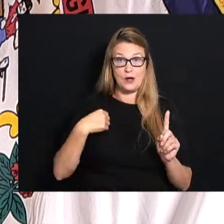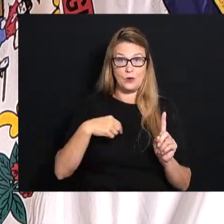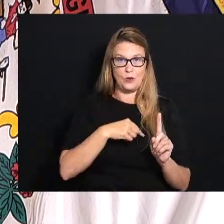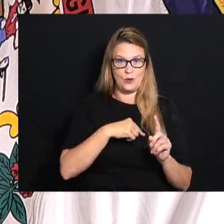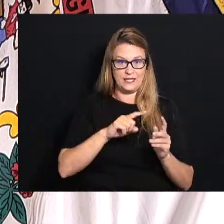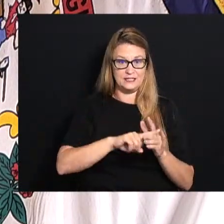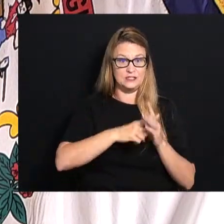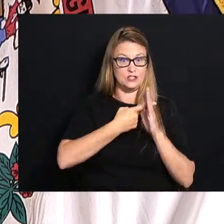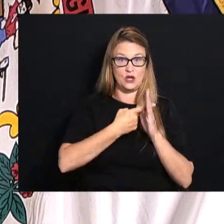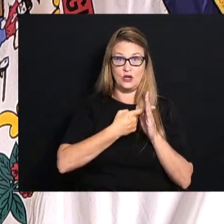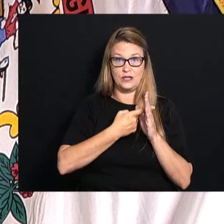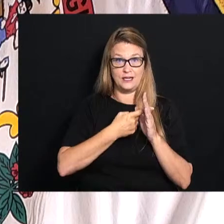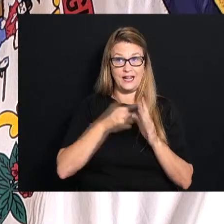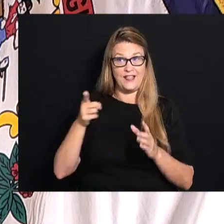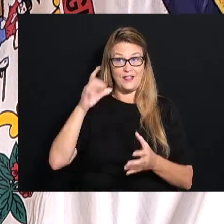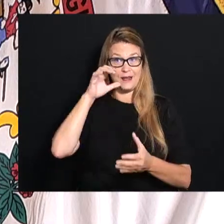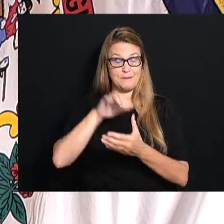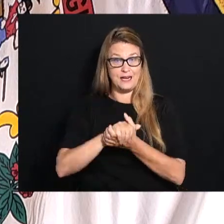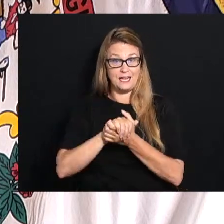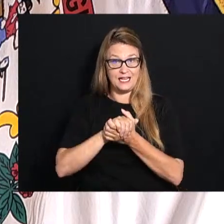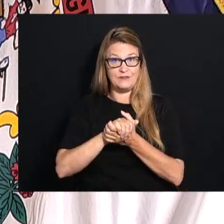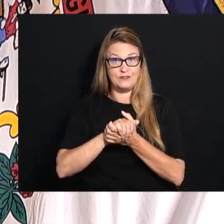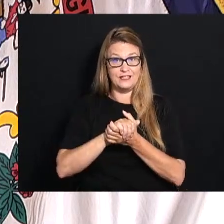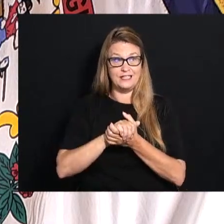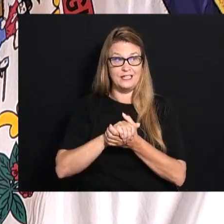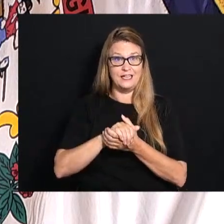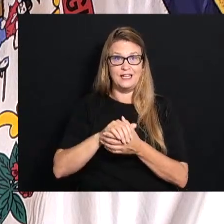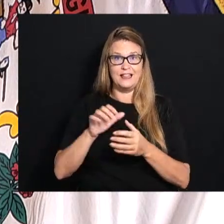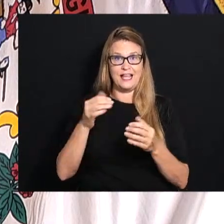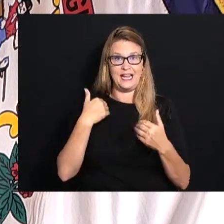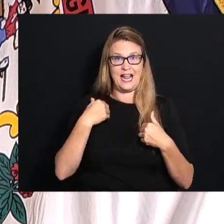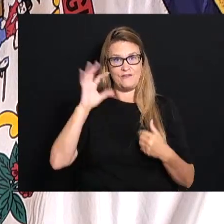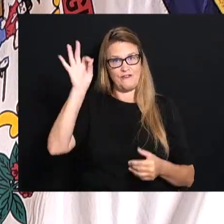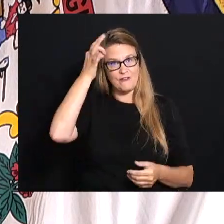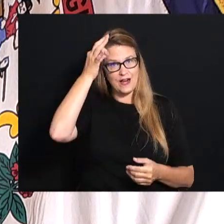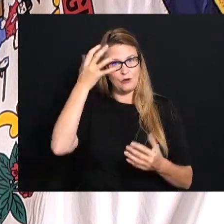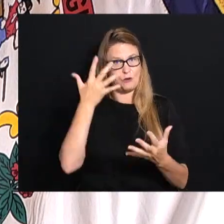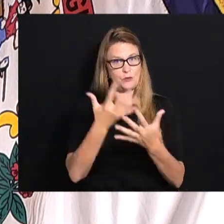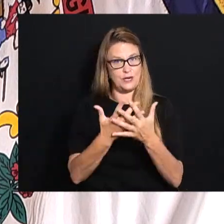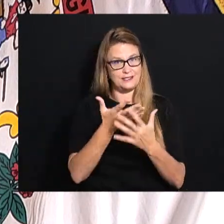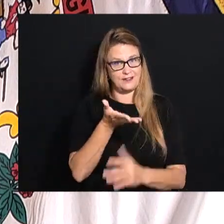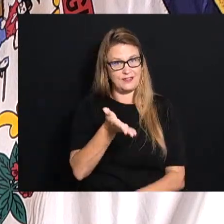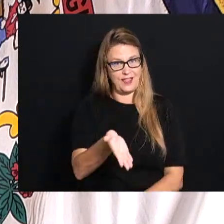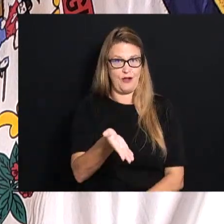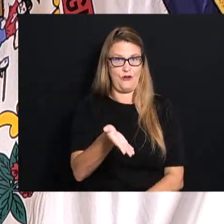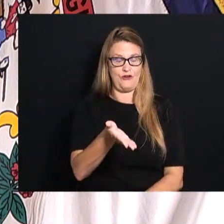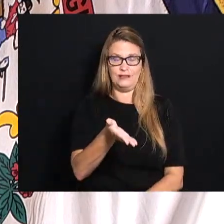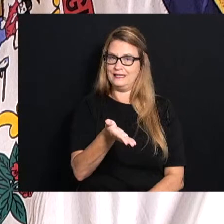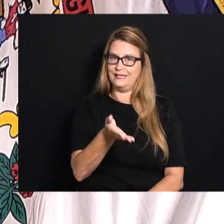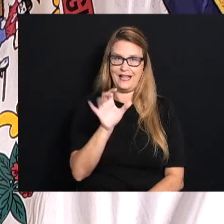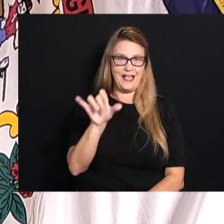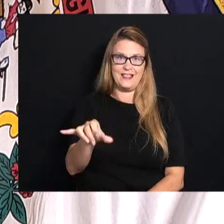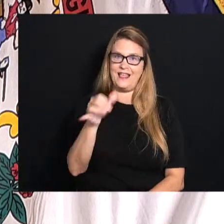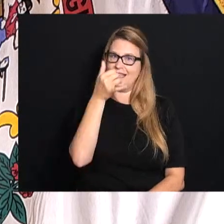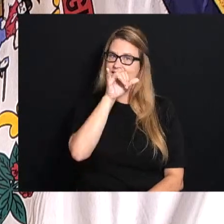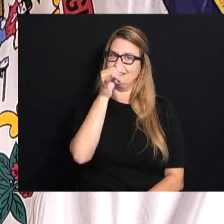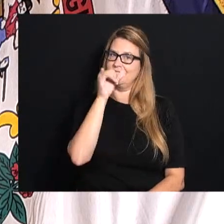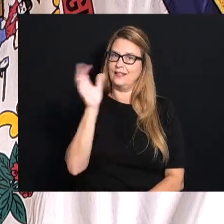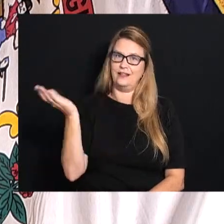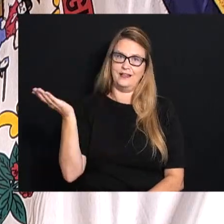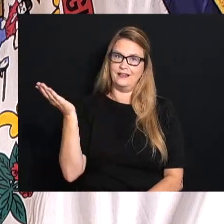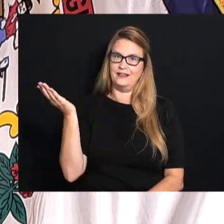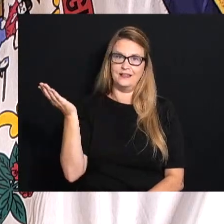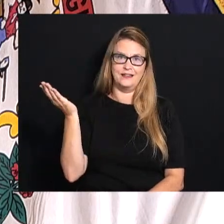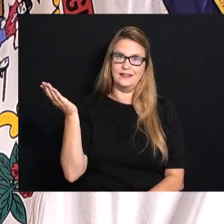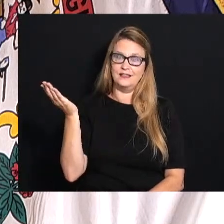work. They believed that absolutely they could get a federal prison there. I thought, this is crazy, but really and